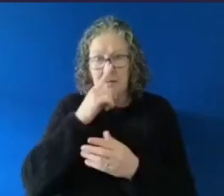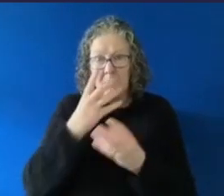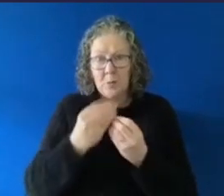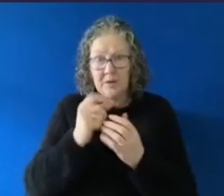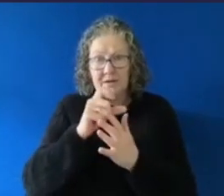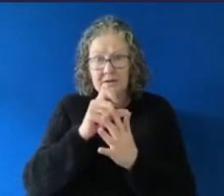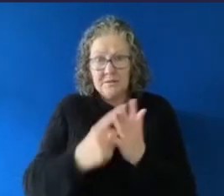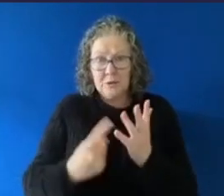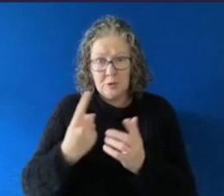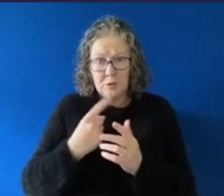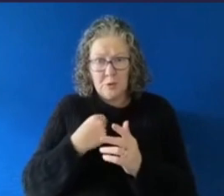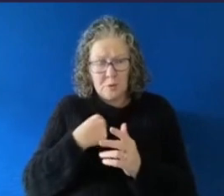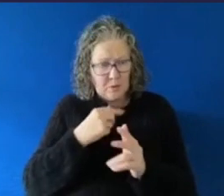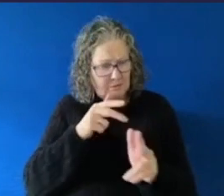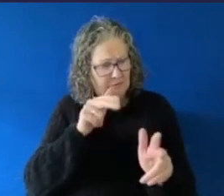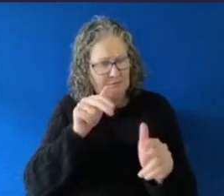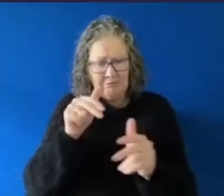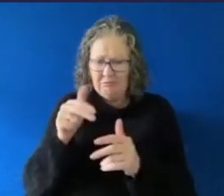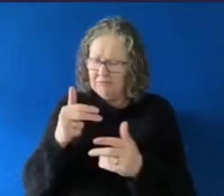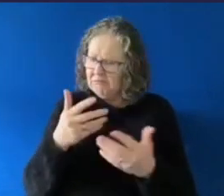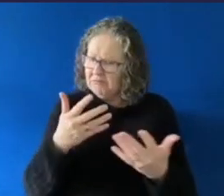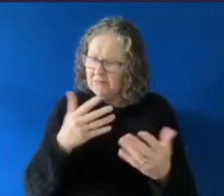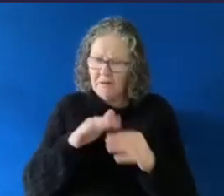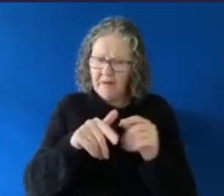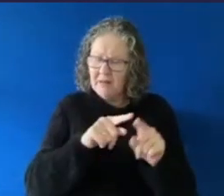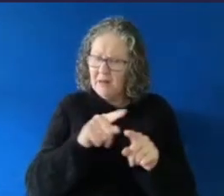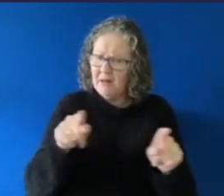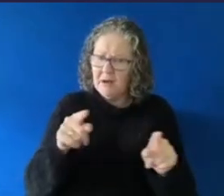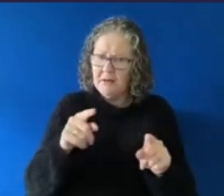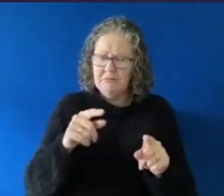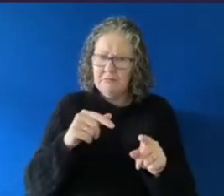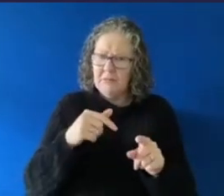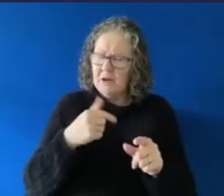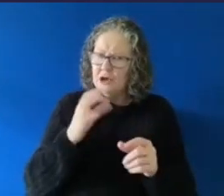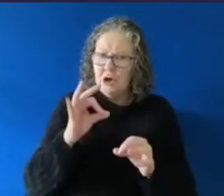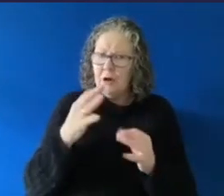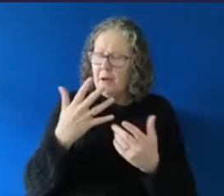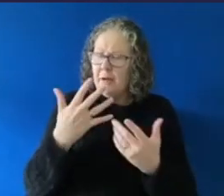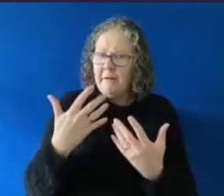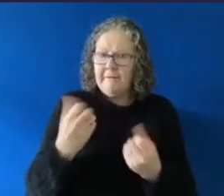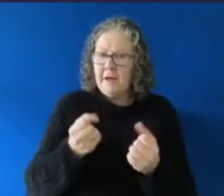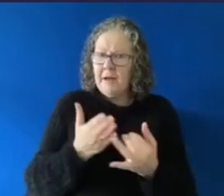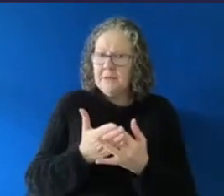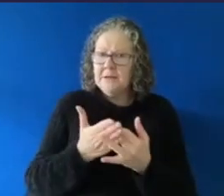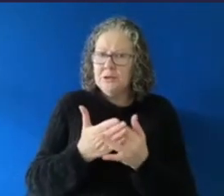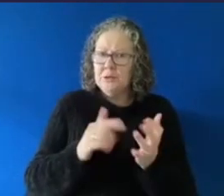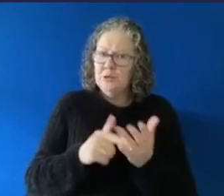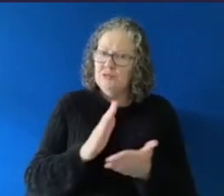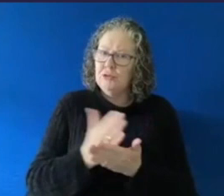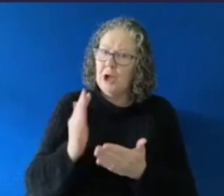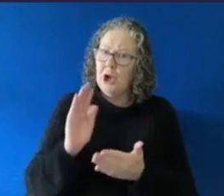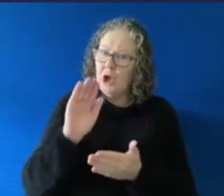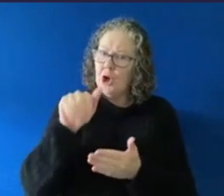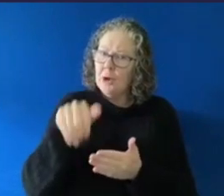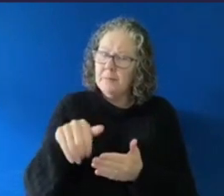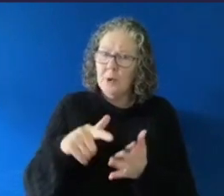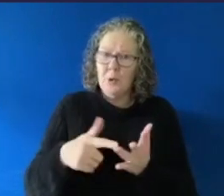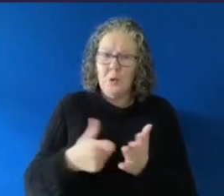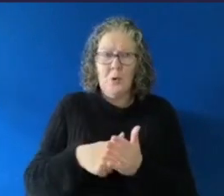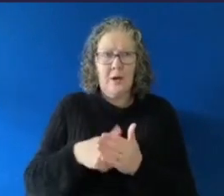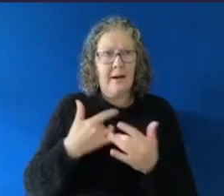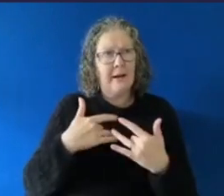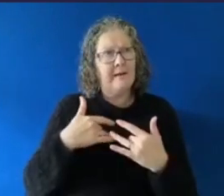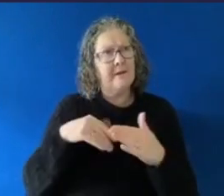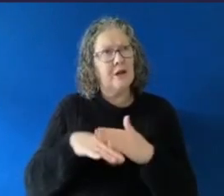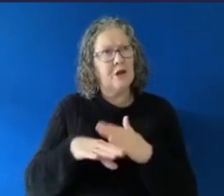about don't have access to real home, to a place that they can call home or presence within a home where they can say